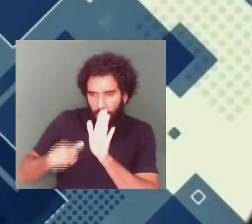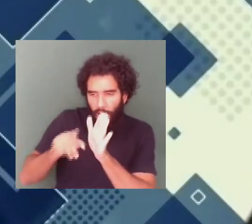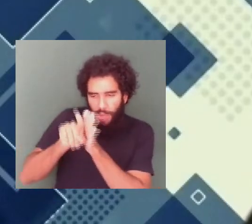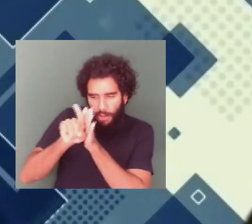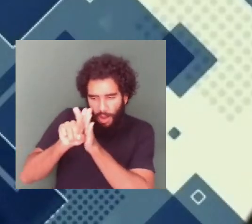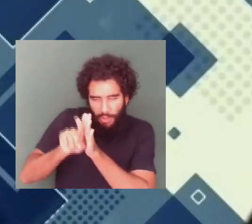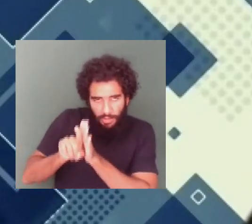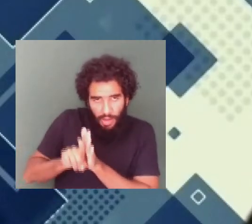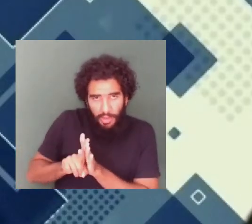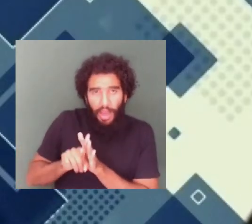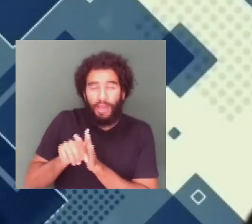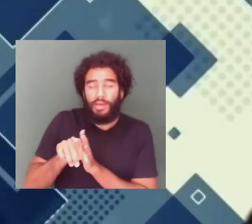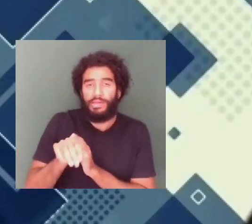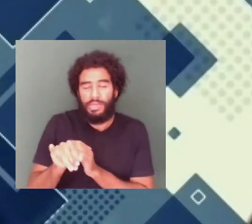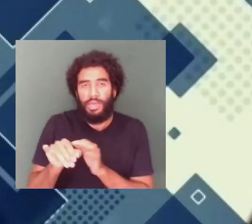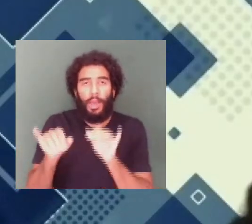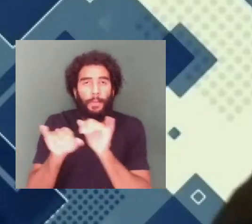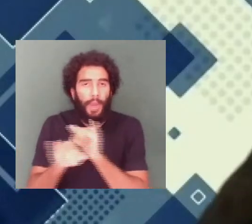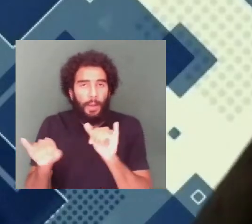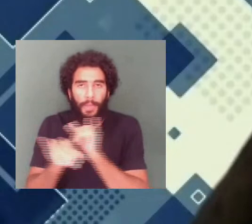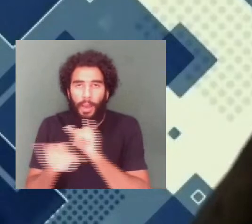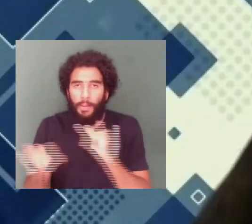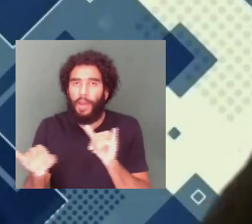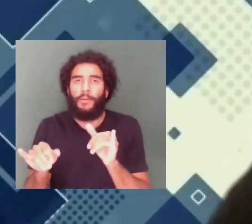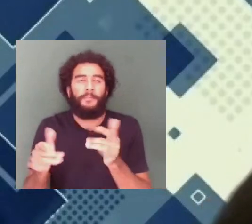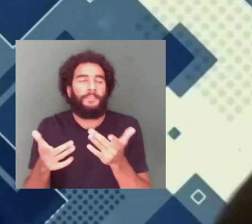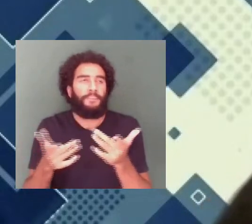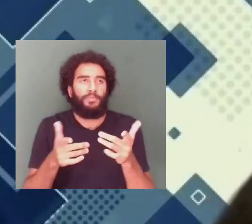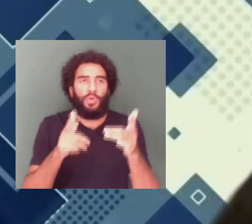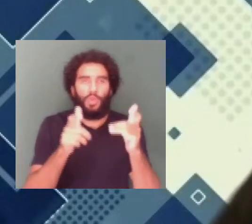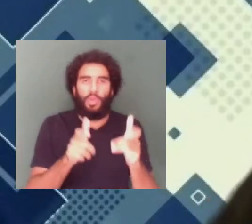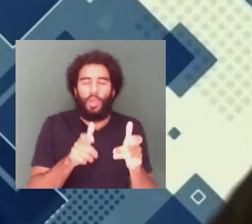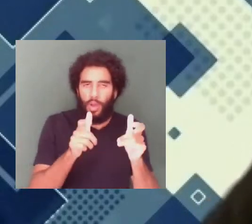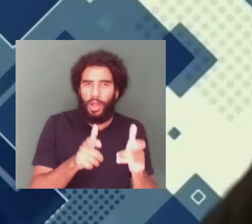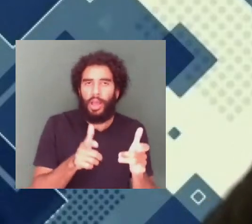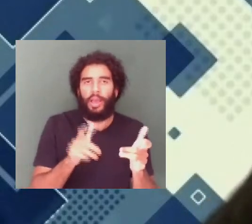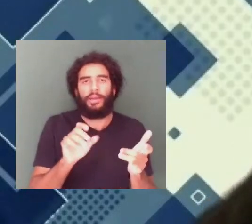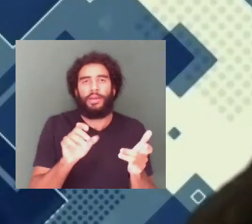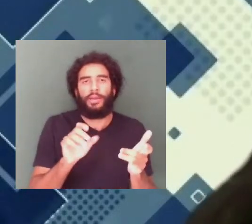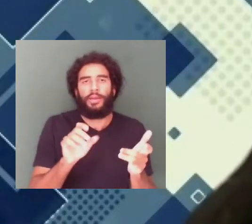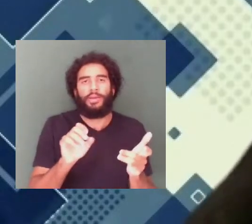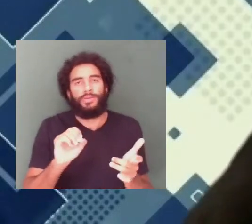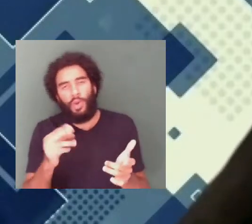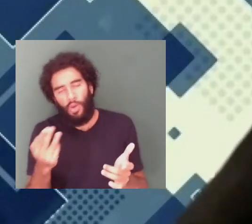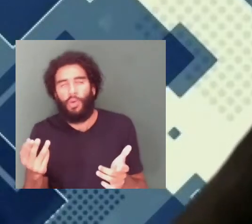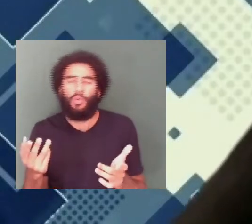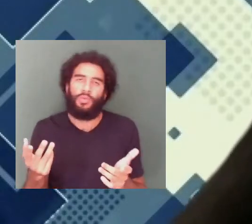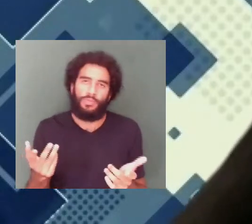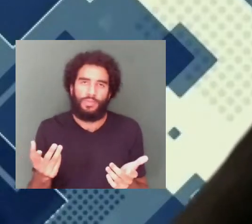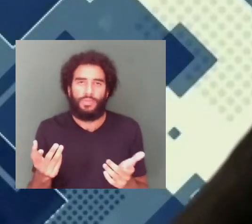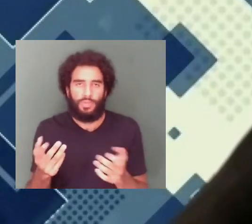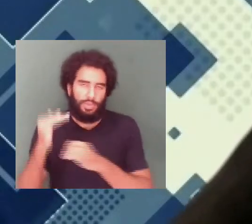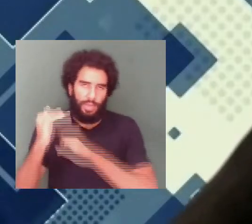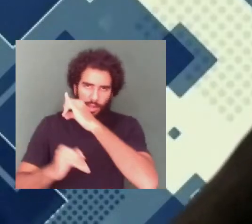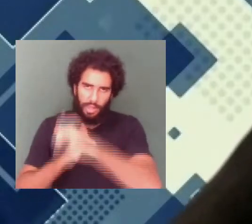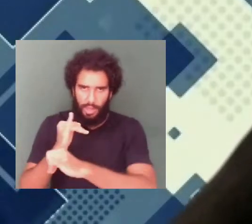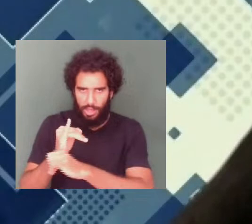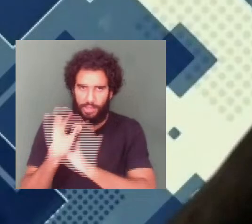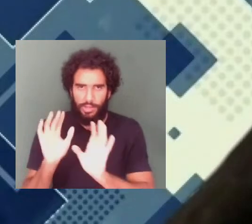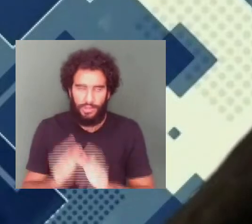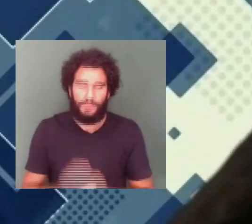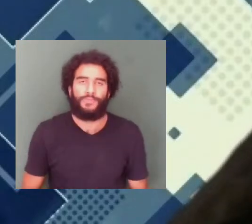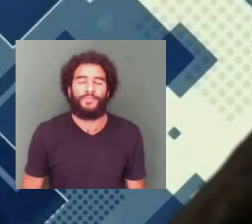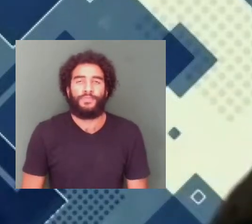to monitor and provide sanctions for advertising both in